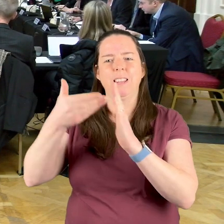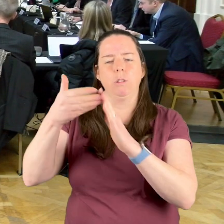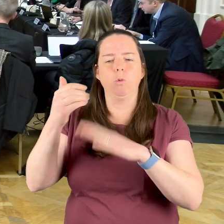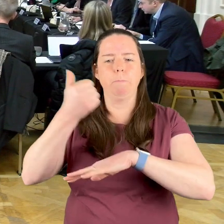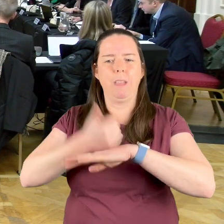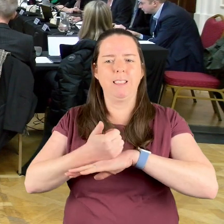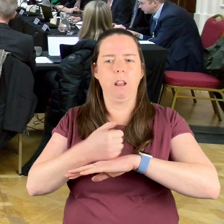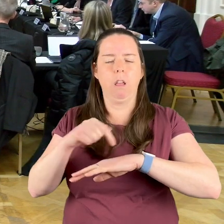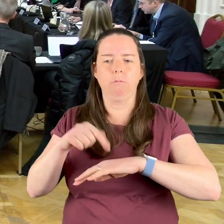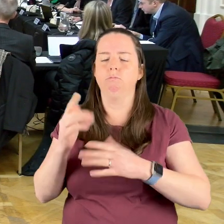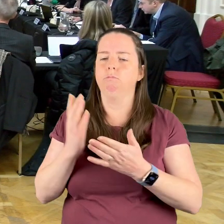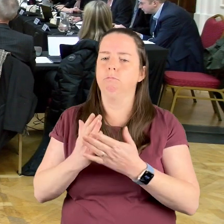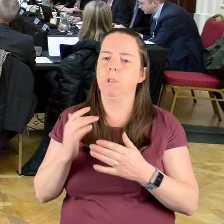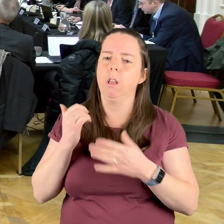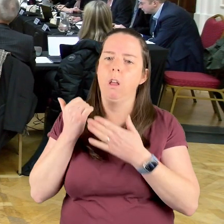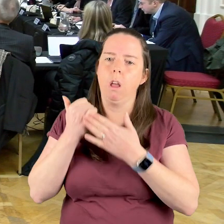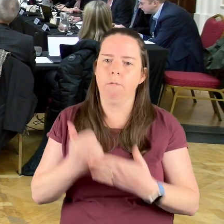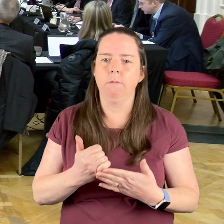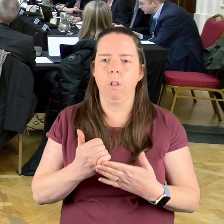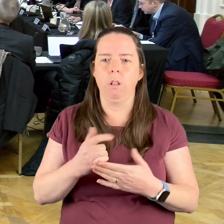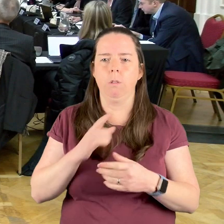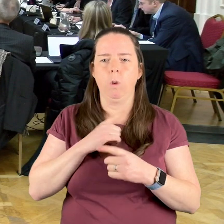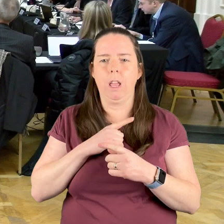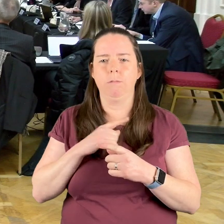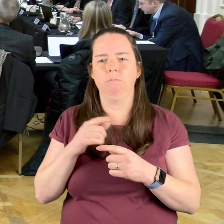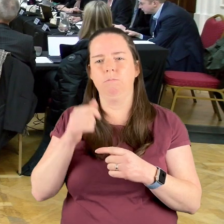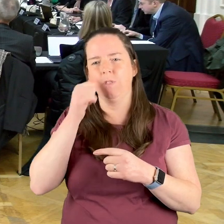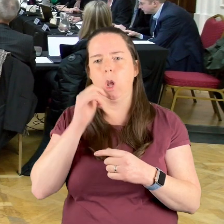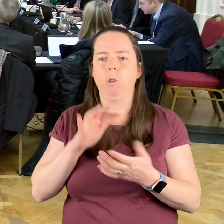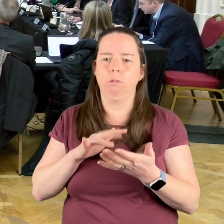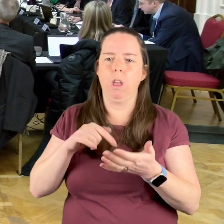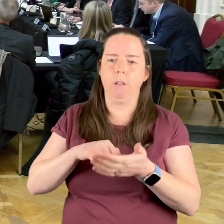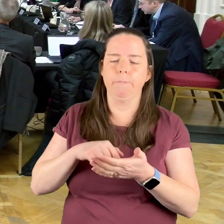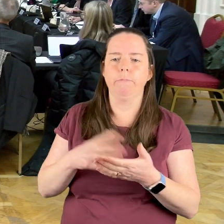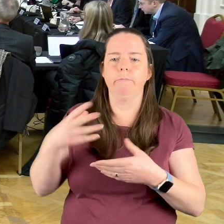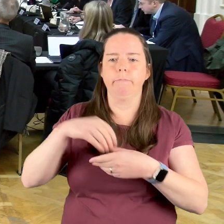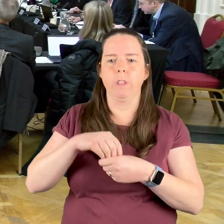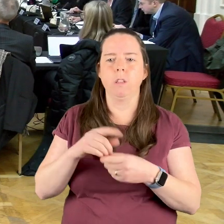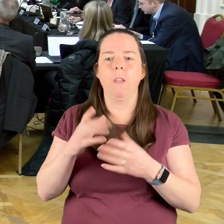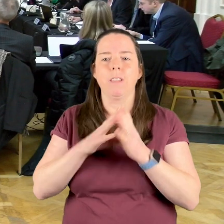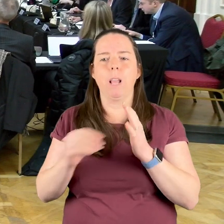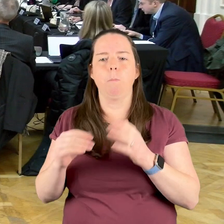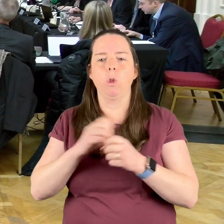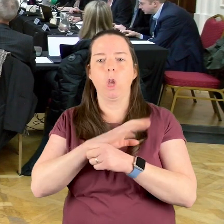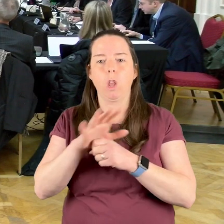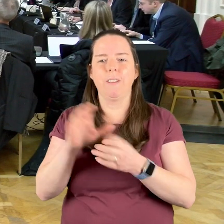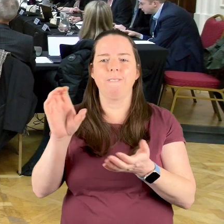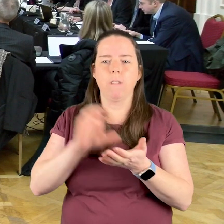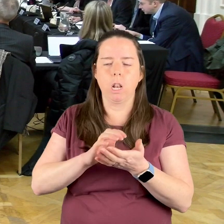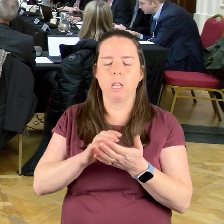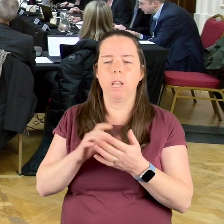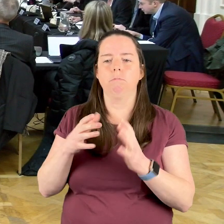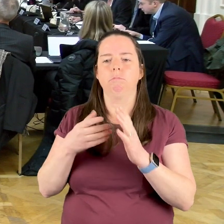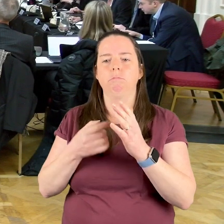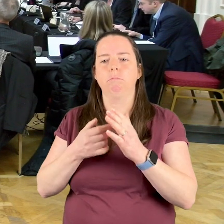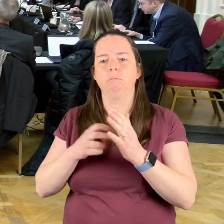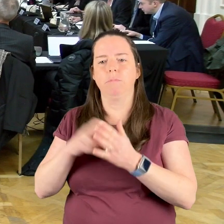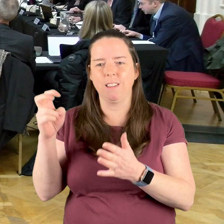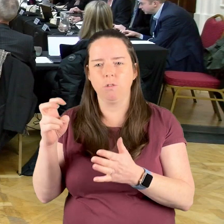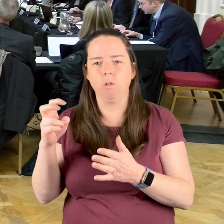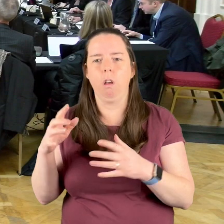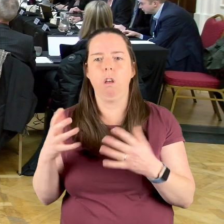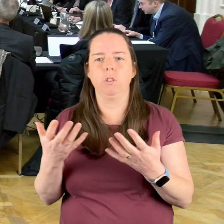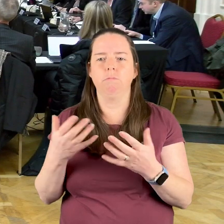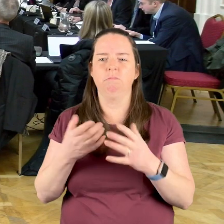baseline, which is really helpful because we know that they're in there then. So things like COVID funding, things like discharge, etc., as we talked